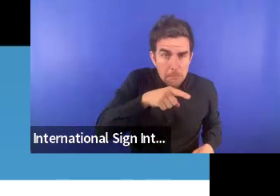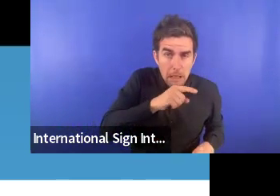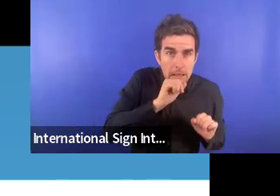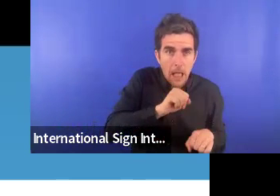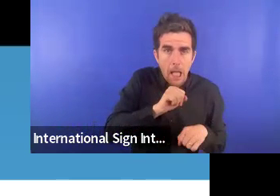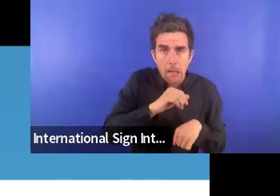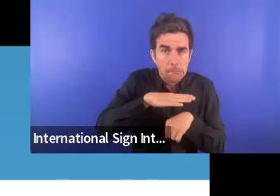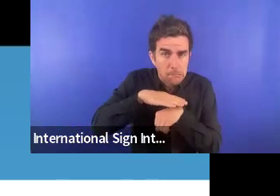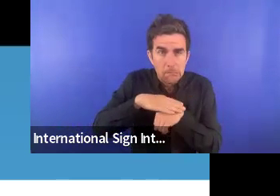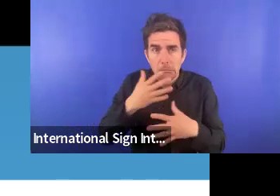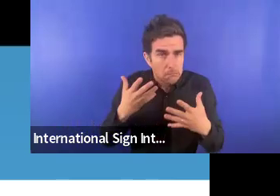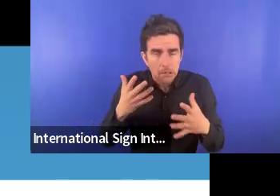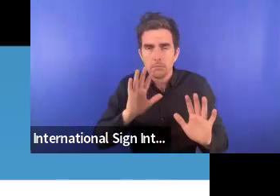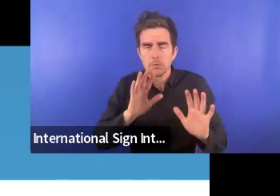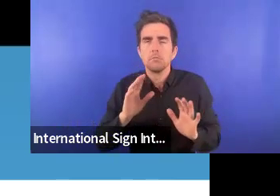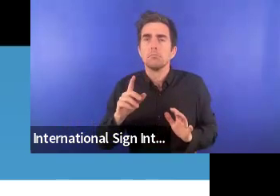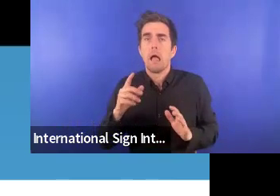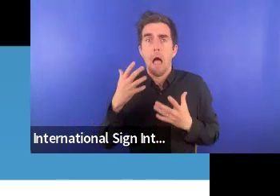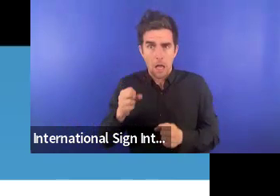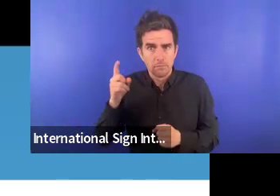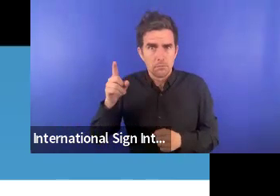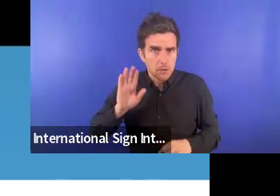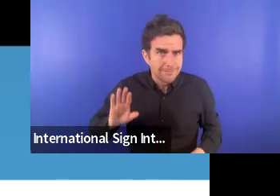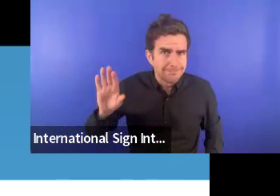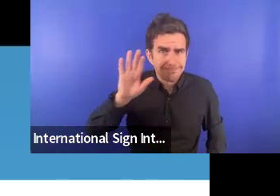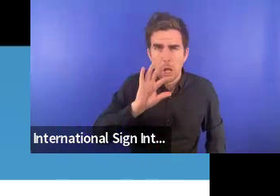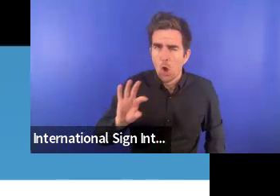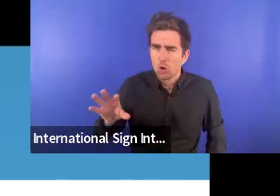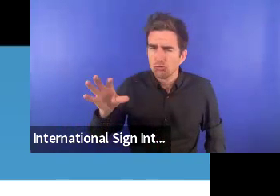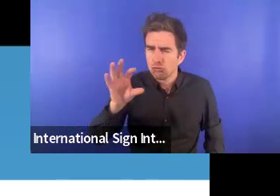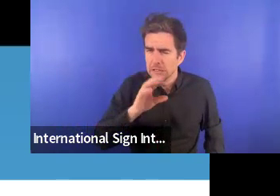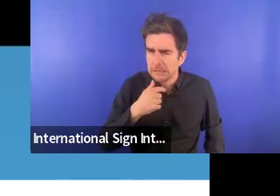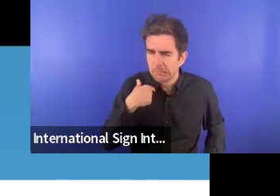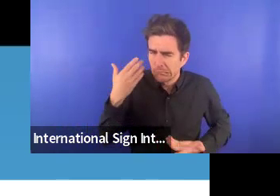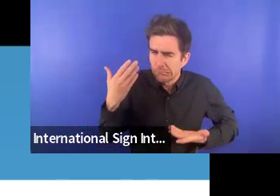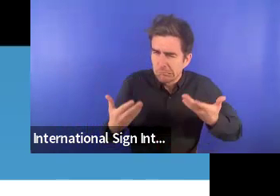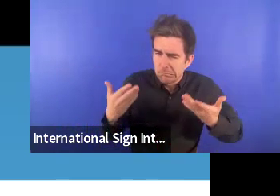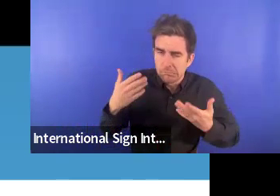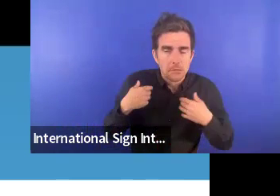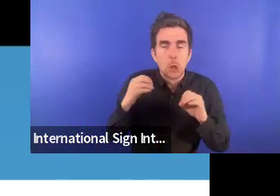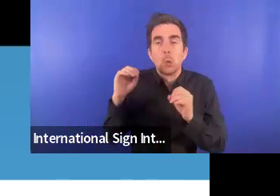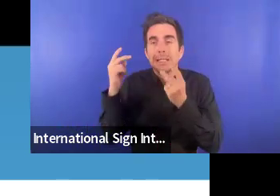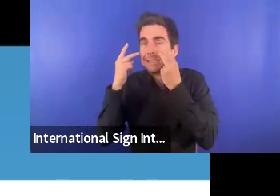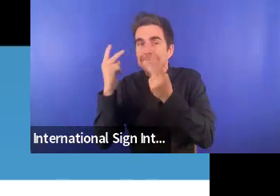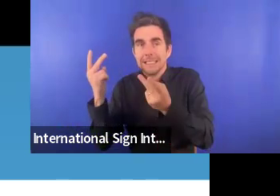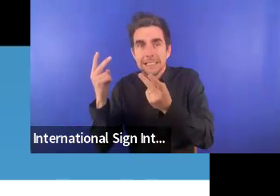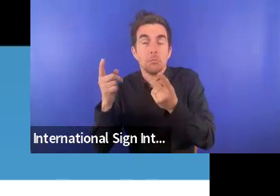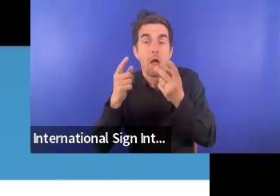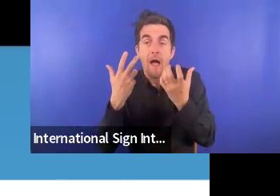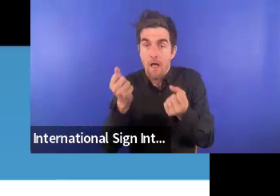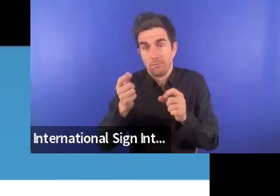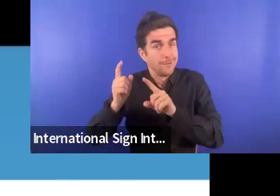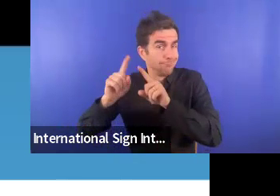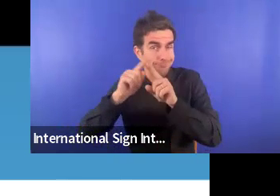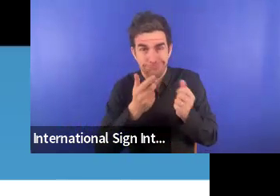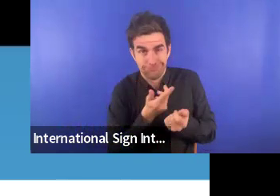you also have other resources that you could use to find more country-specific data, including the